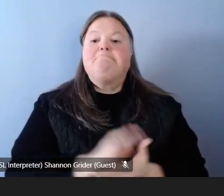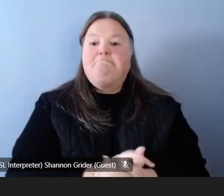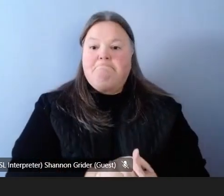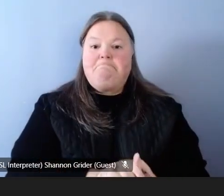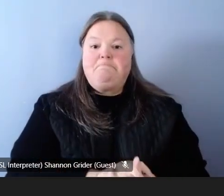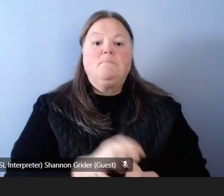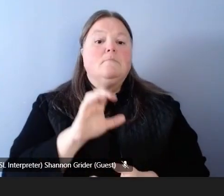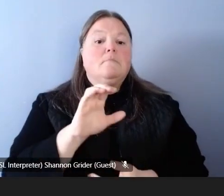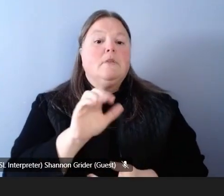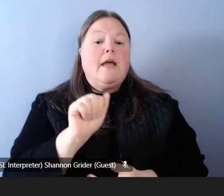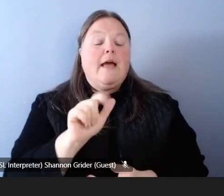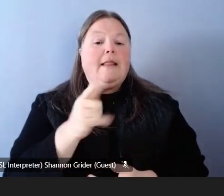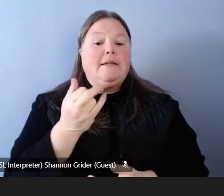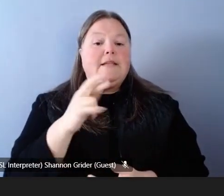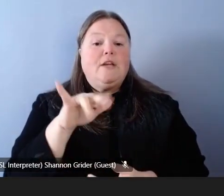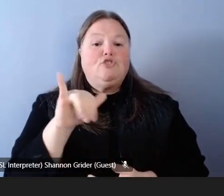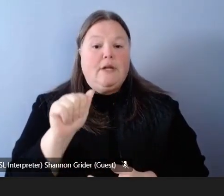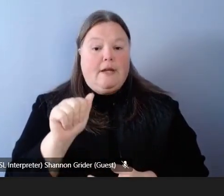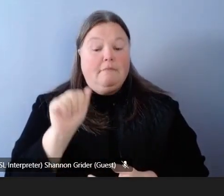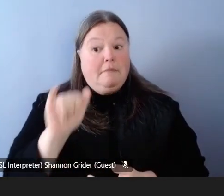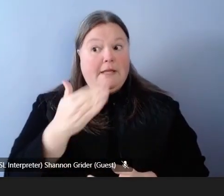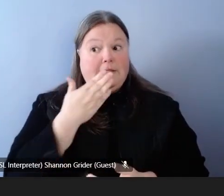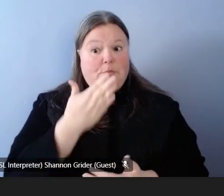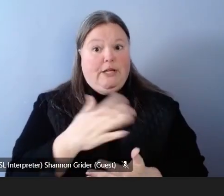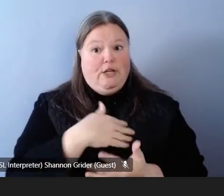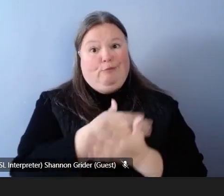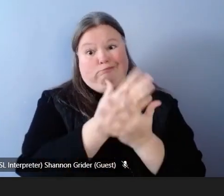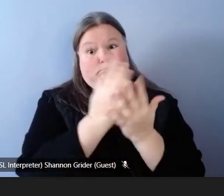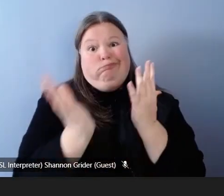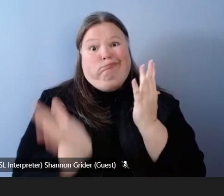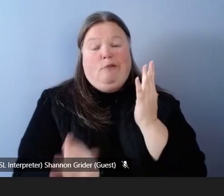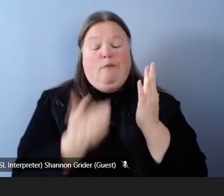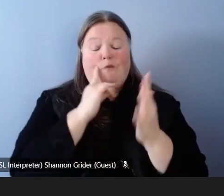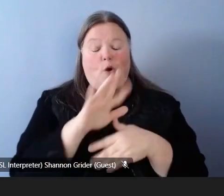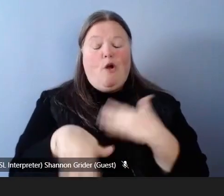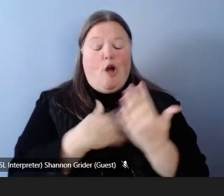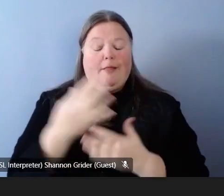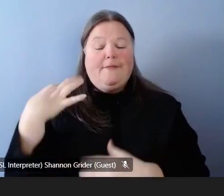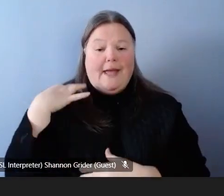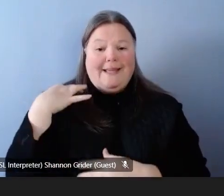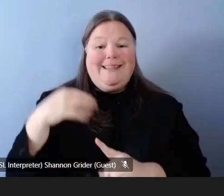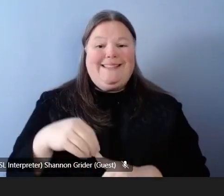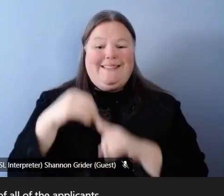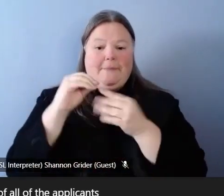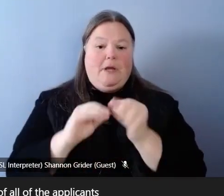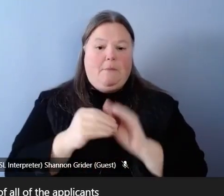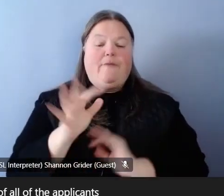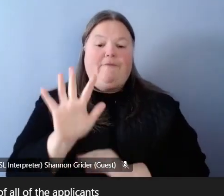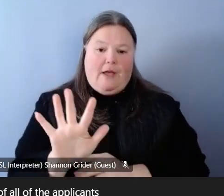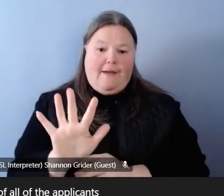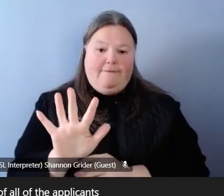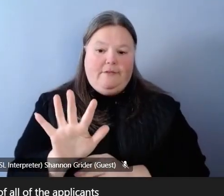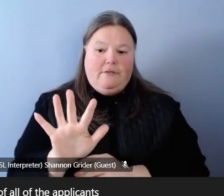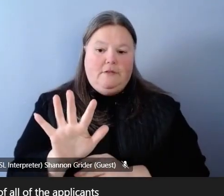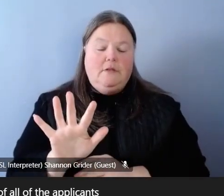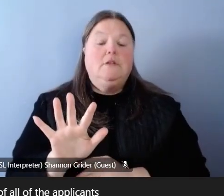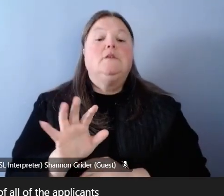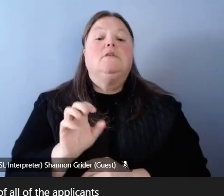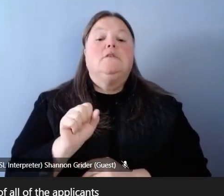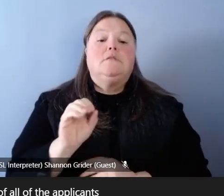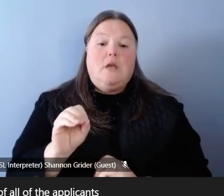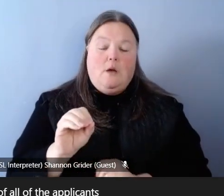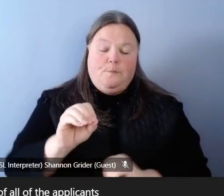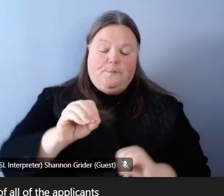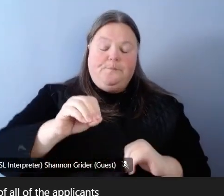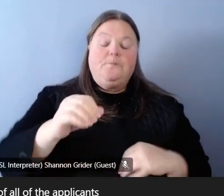Okay, so that's a pretty good coverage of all of the applicants except number 5. So the